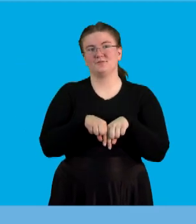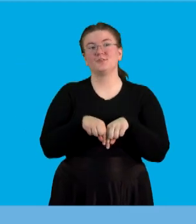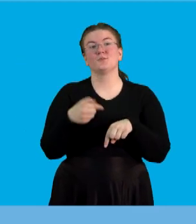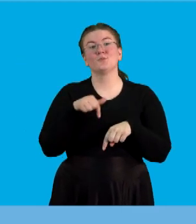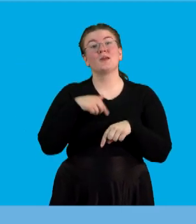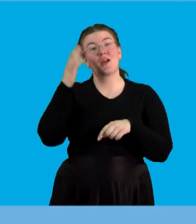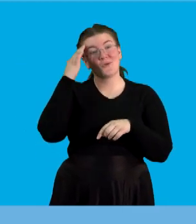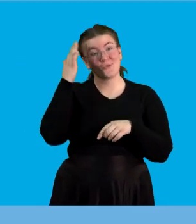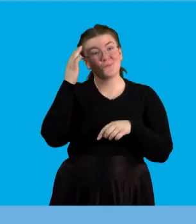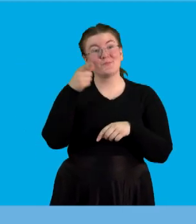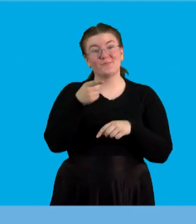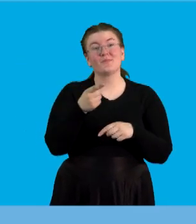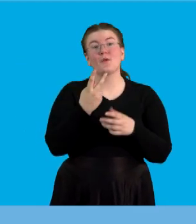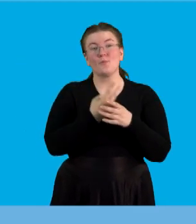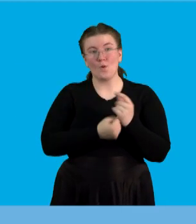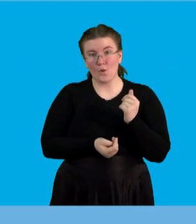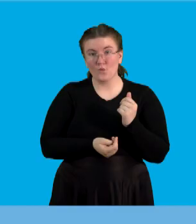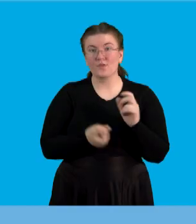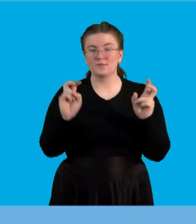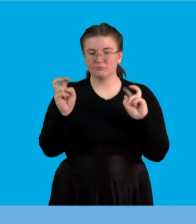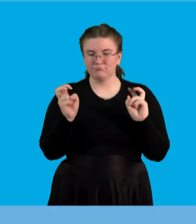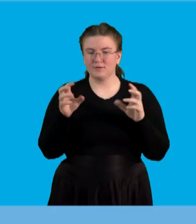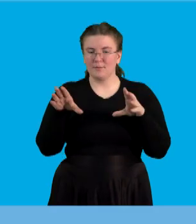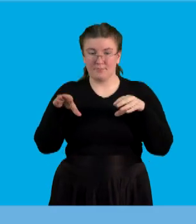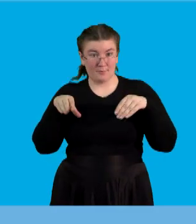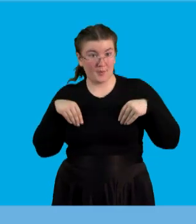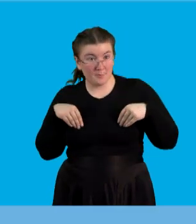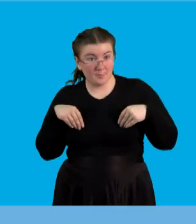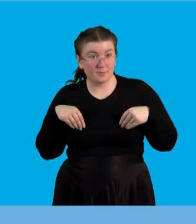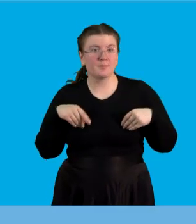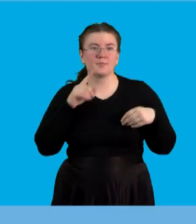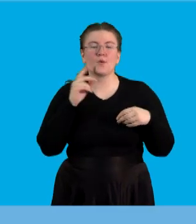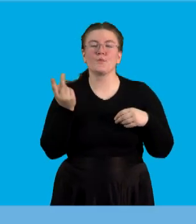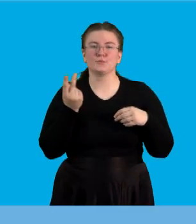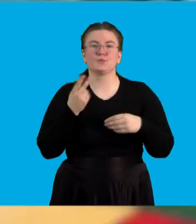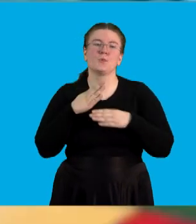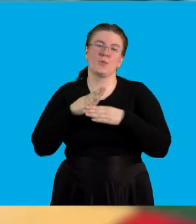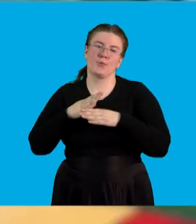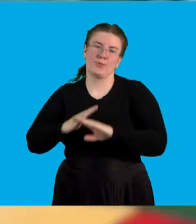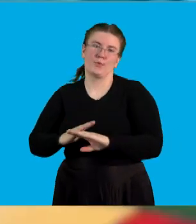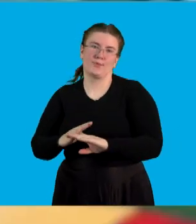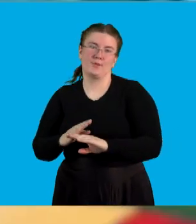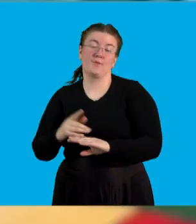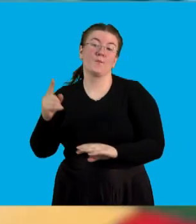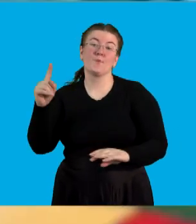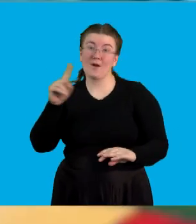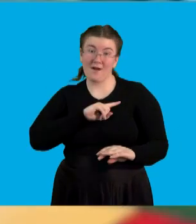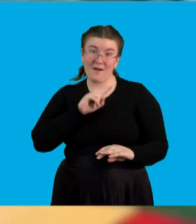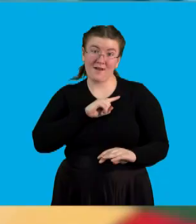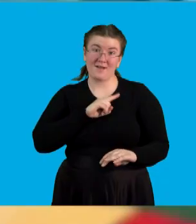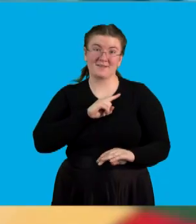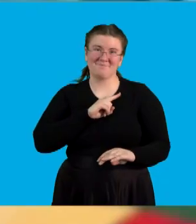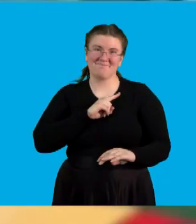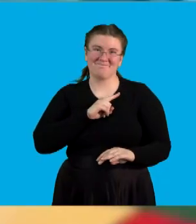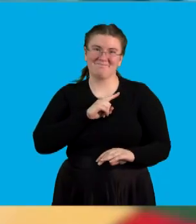insulator and a conductor. Why? Because they are conductors, because they do allow electric current to pass through, but they are a bit of insulators